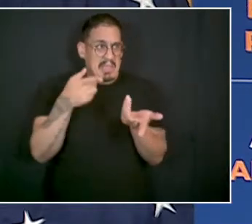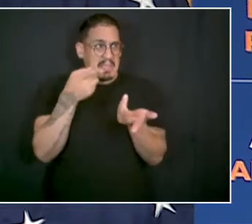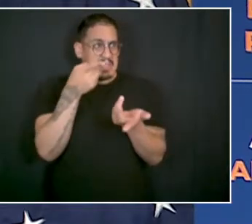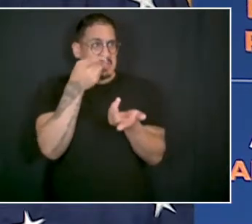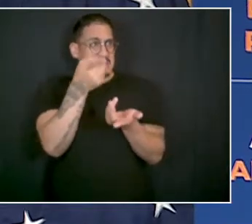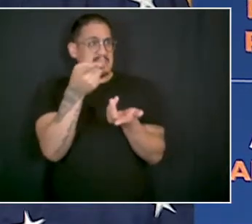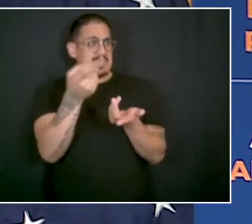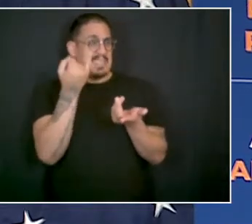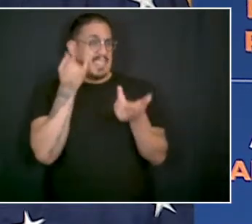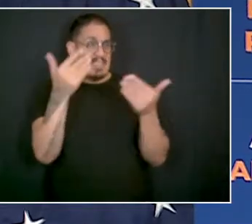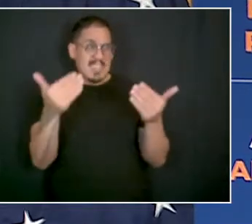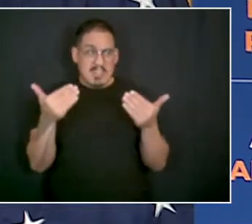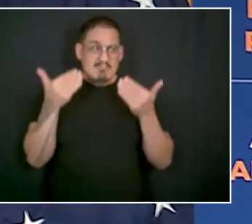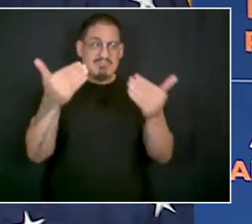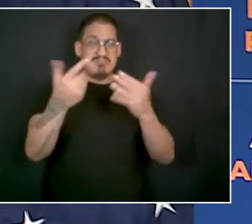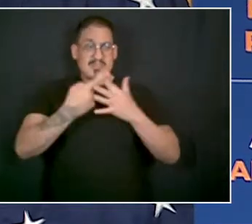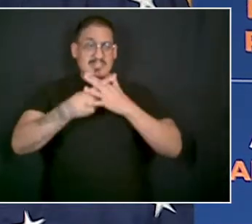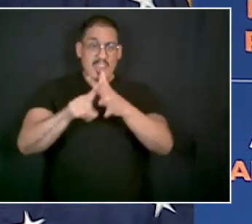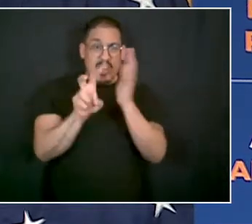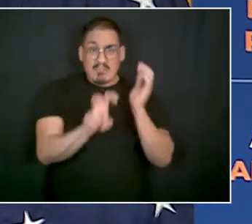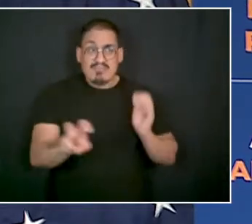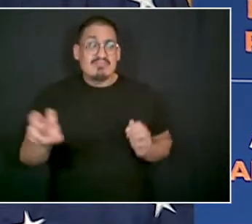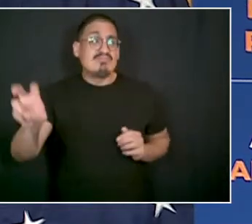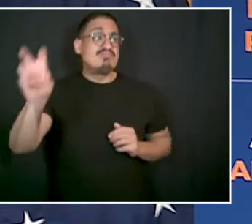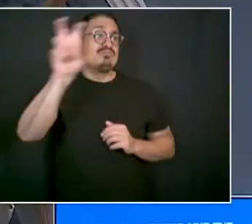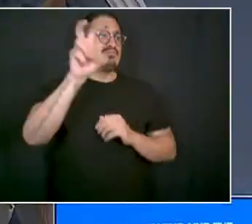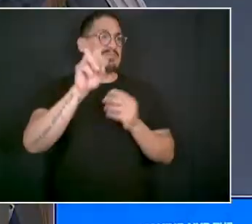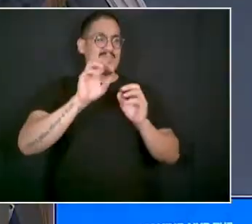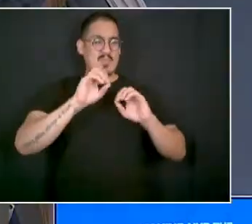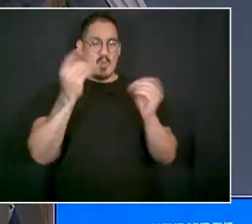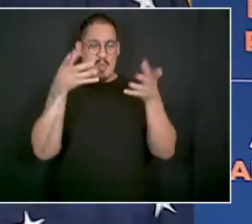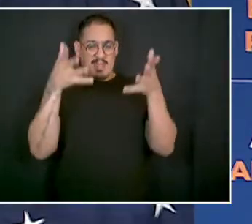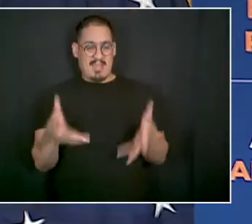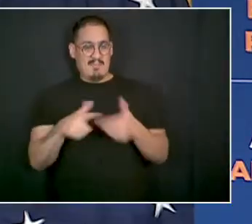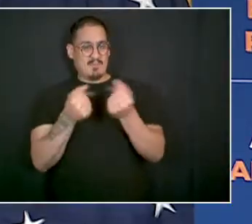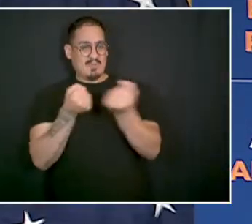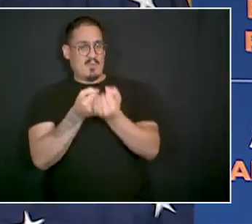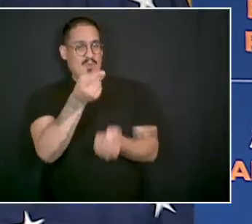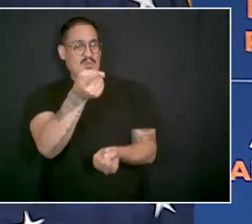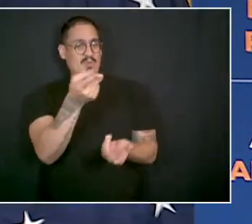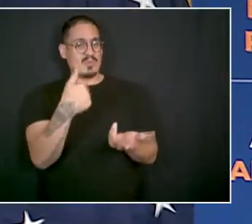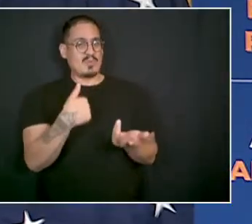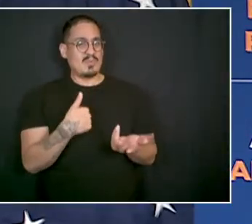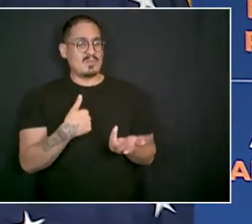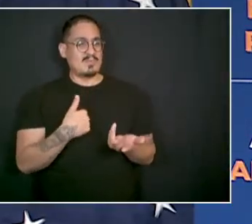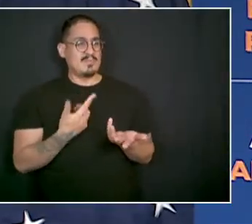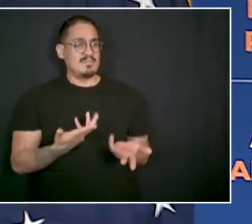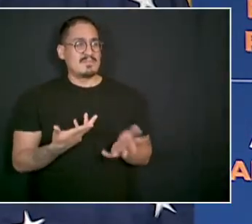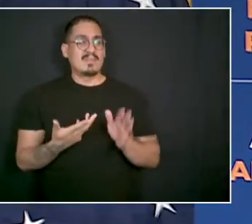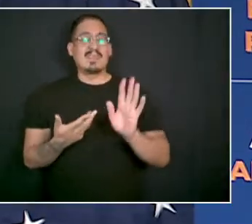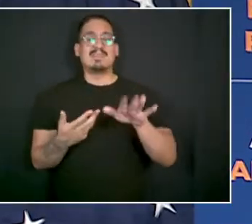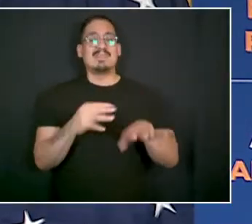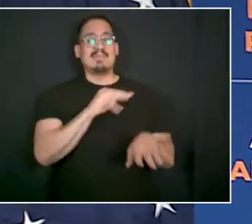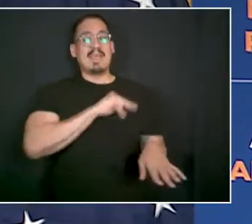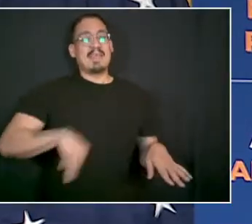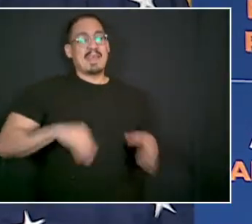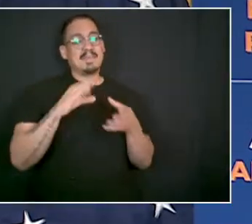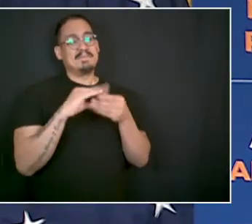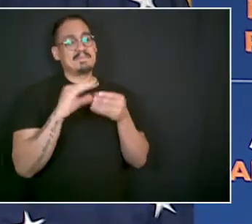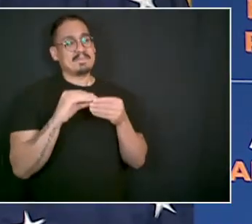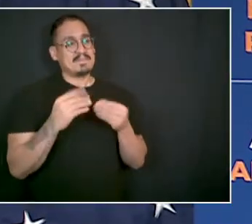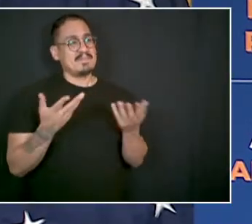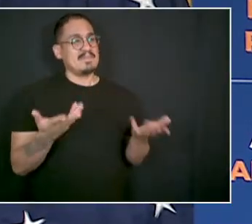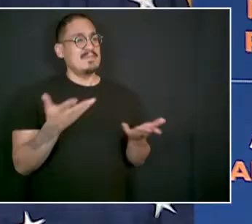there won't be anybody left to endorse you or anybody left to support you? Tell me, I'm curious about this. Give me your definition of